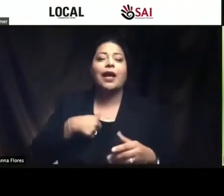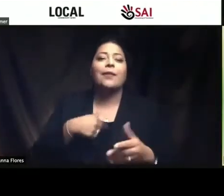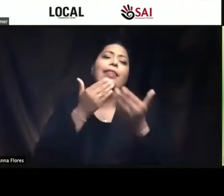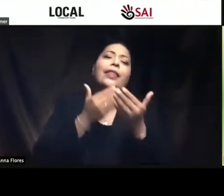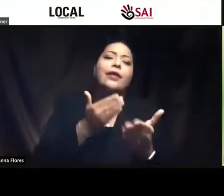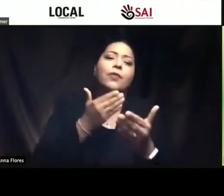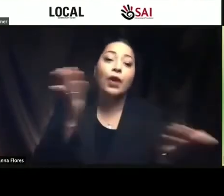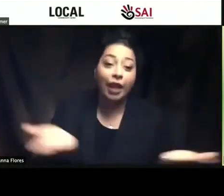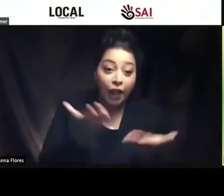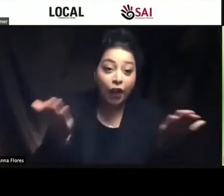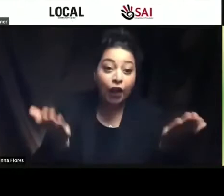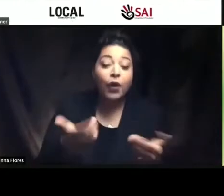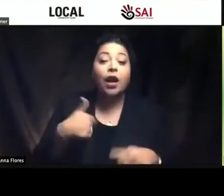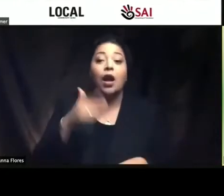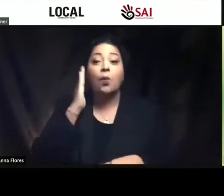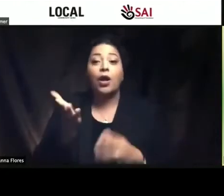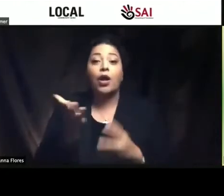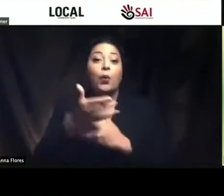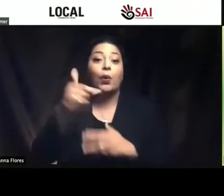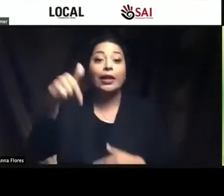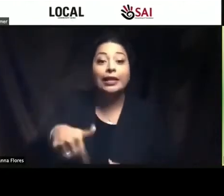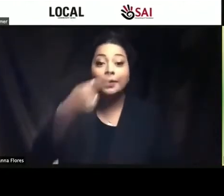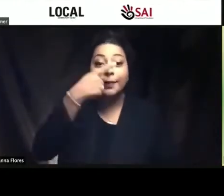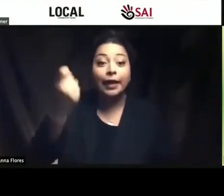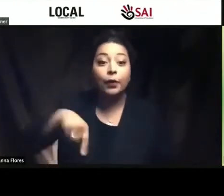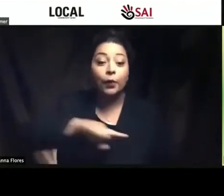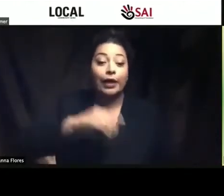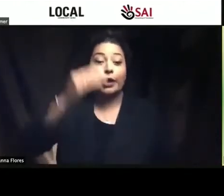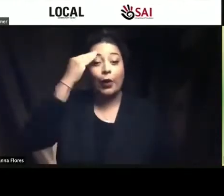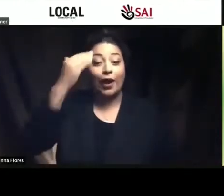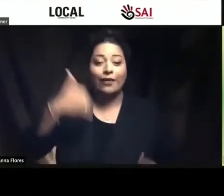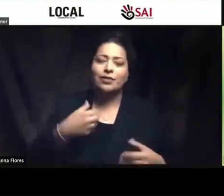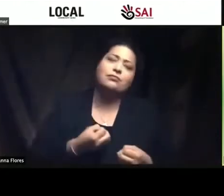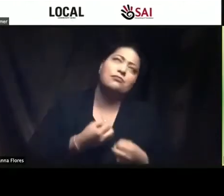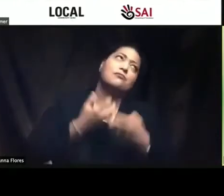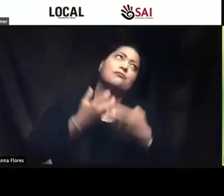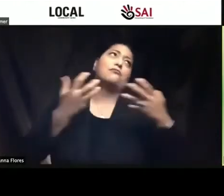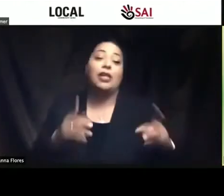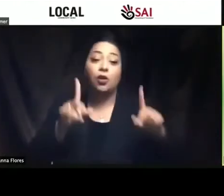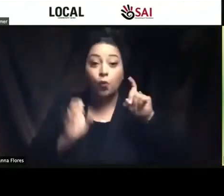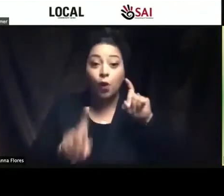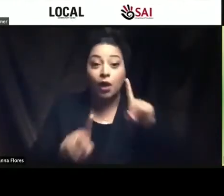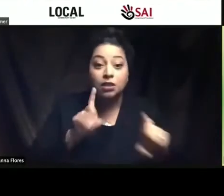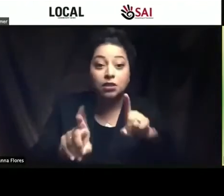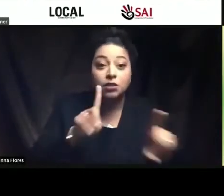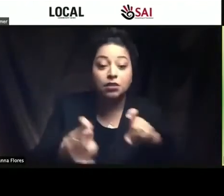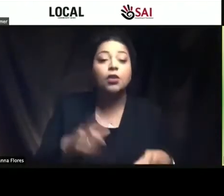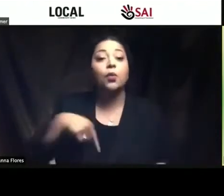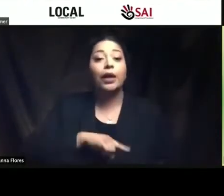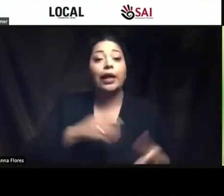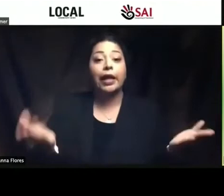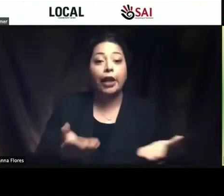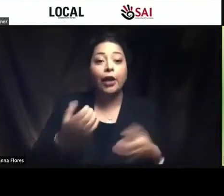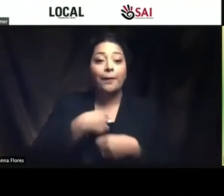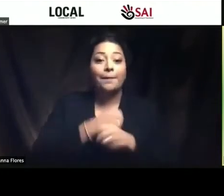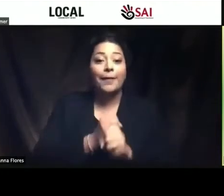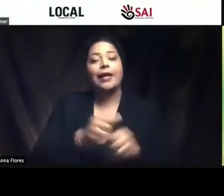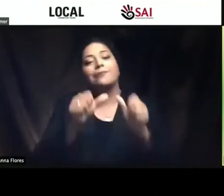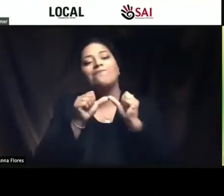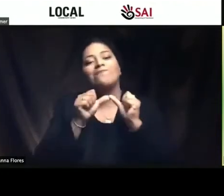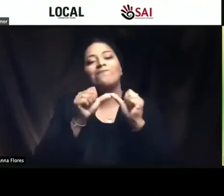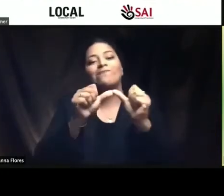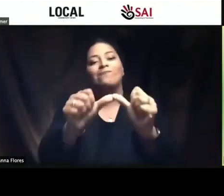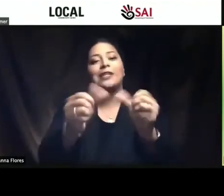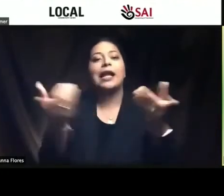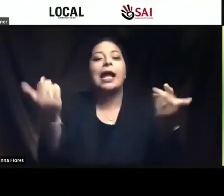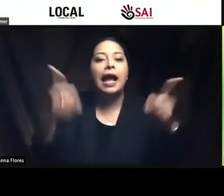be here. So I'm going to get through this because we know that we have many questions that are here. But we are here to make consistency happen. Consistency matters.